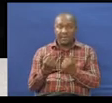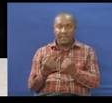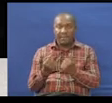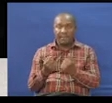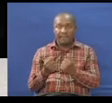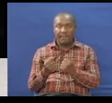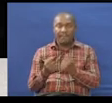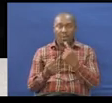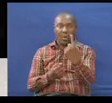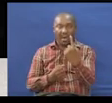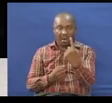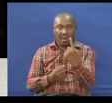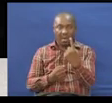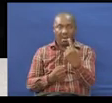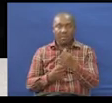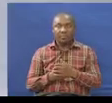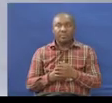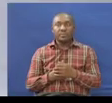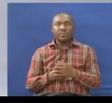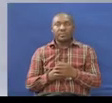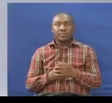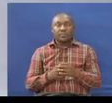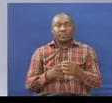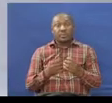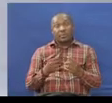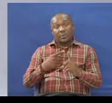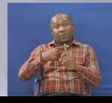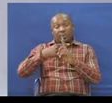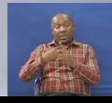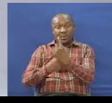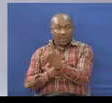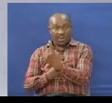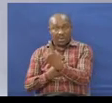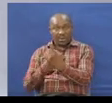numbers. That is 1. Put 1 here.